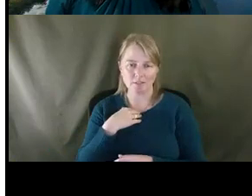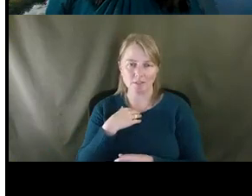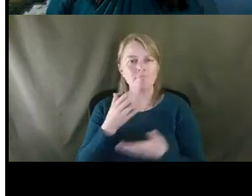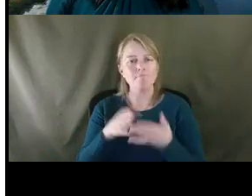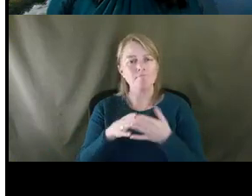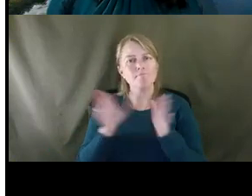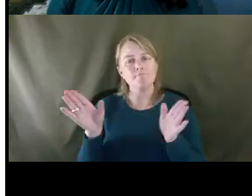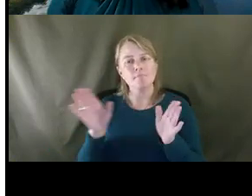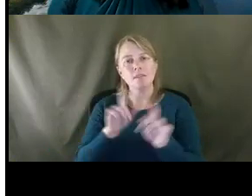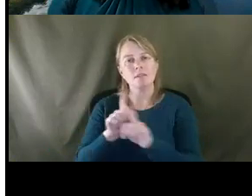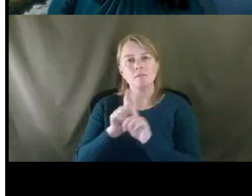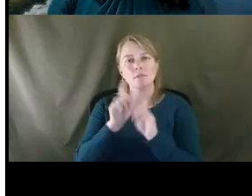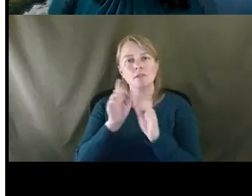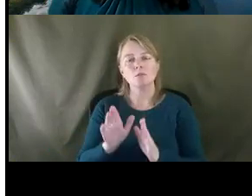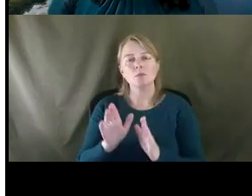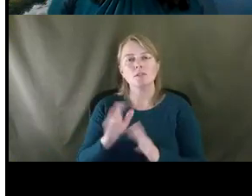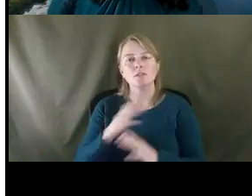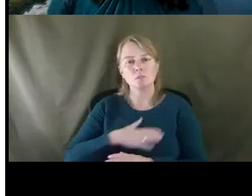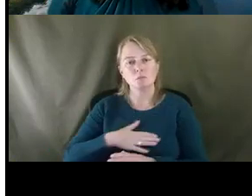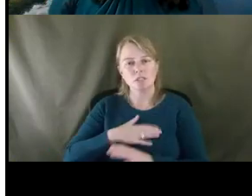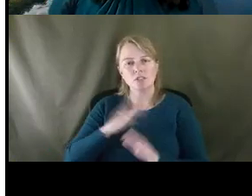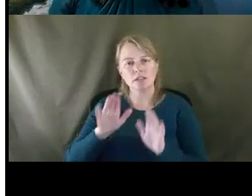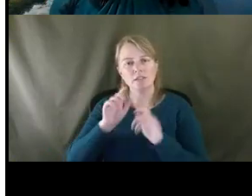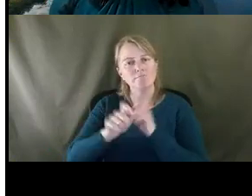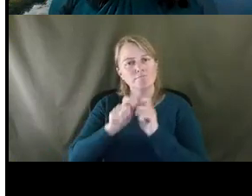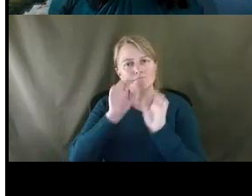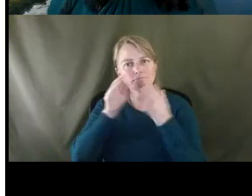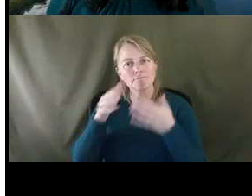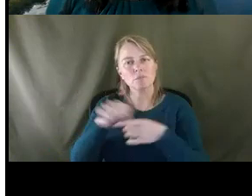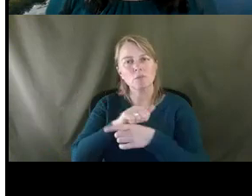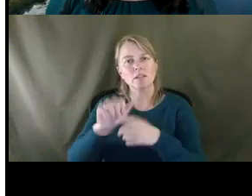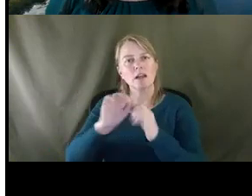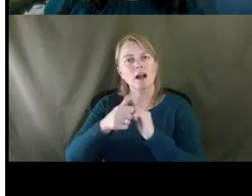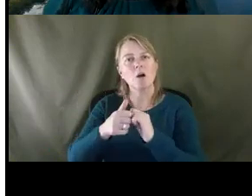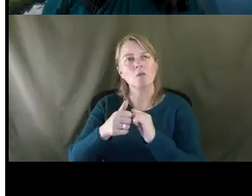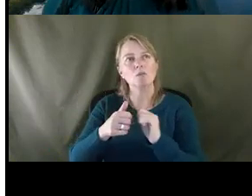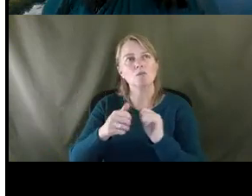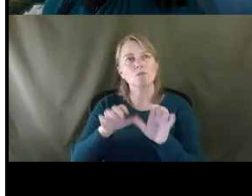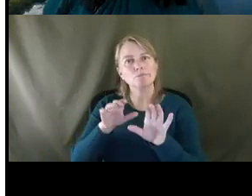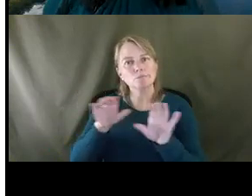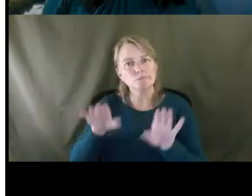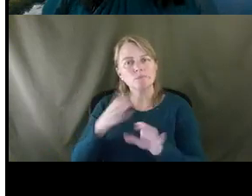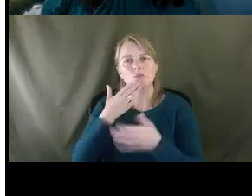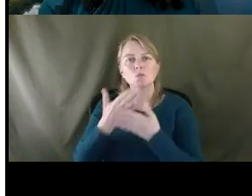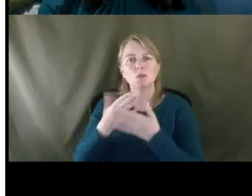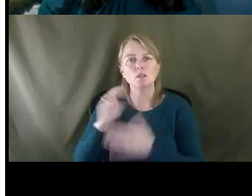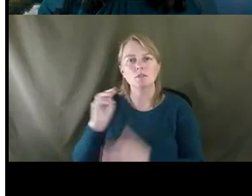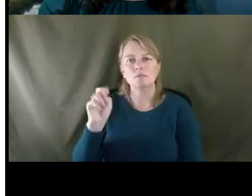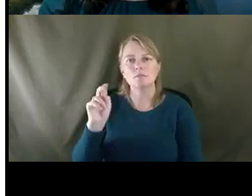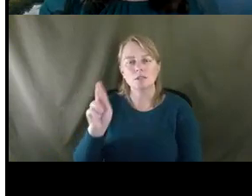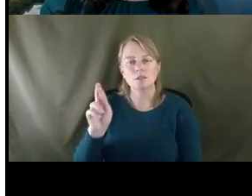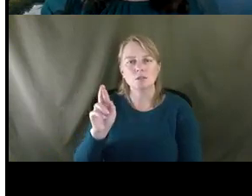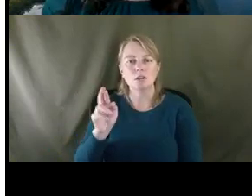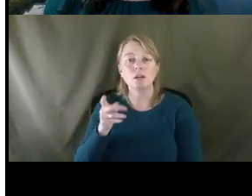Generally, mentors appreciate a targeted training session on how to be a good mentor. They like to hear about the different